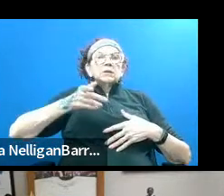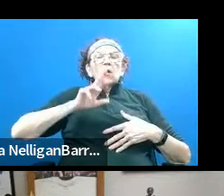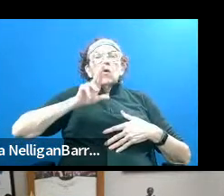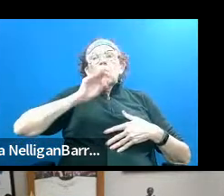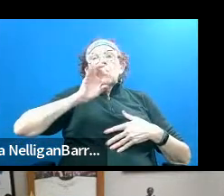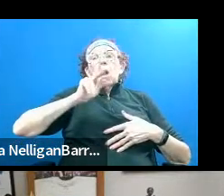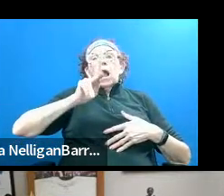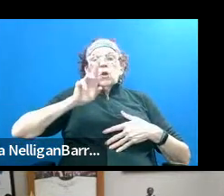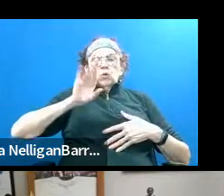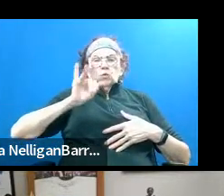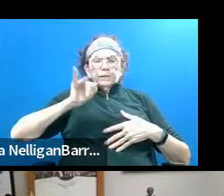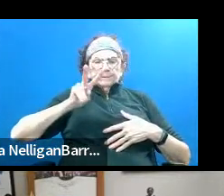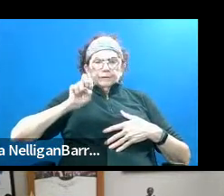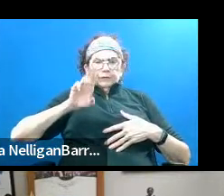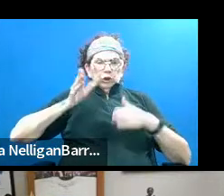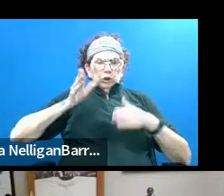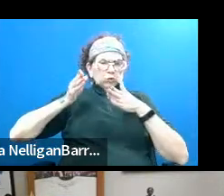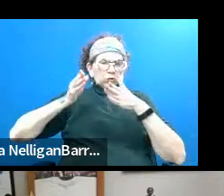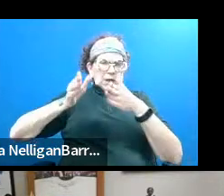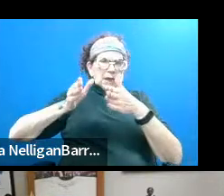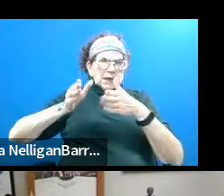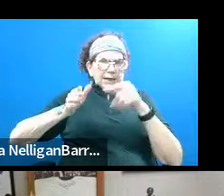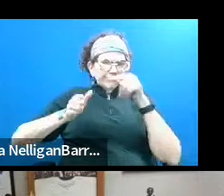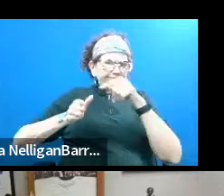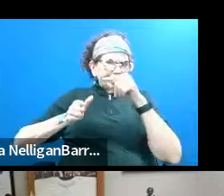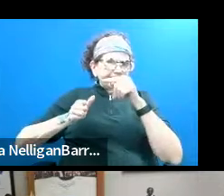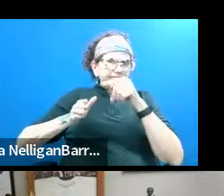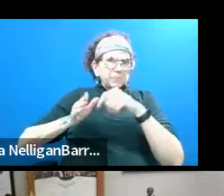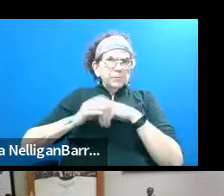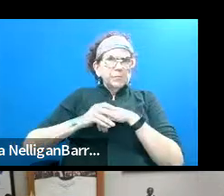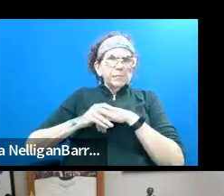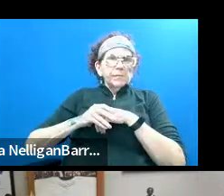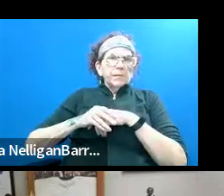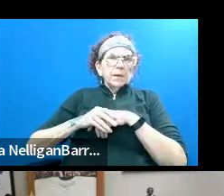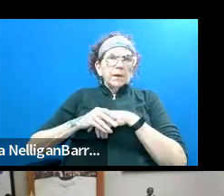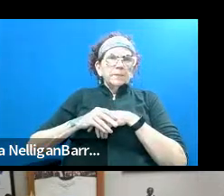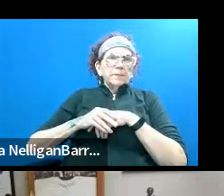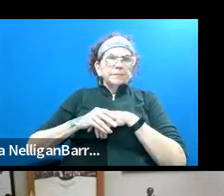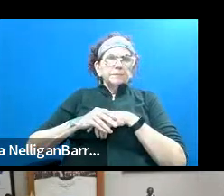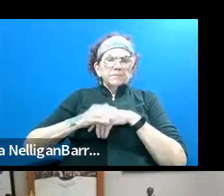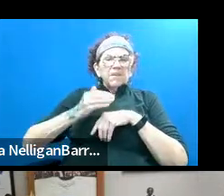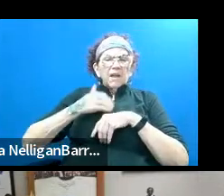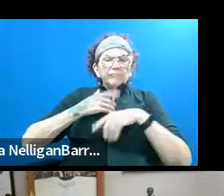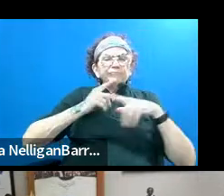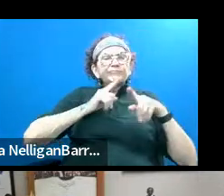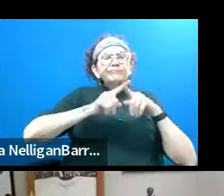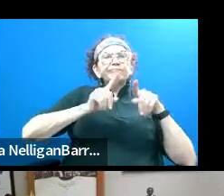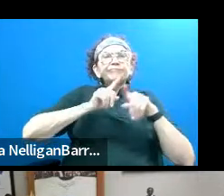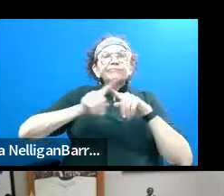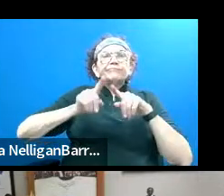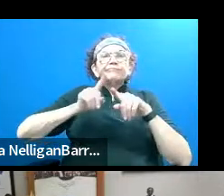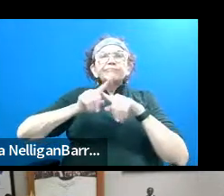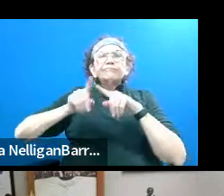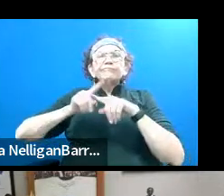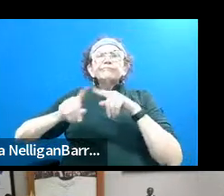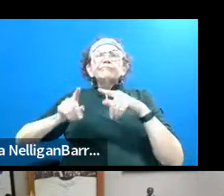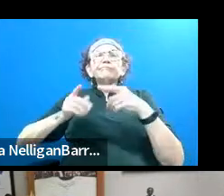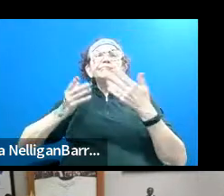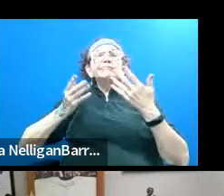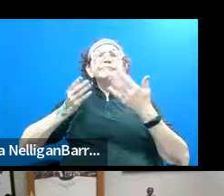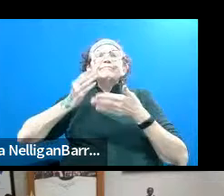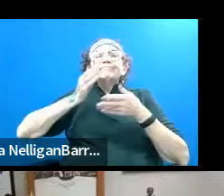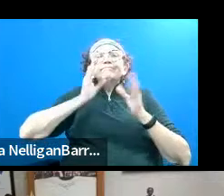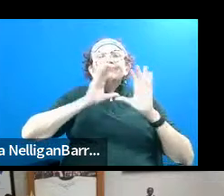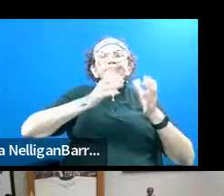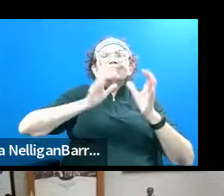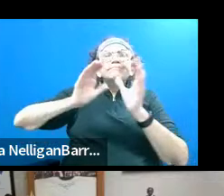a number of elements to it. I'm not sure, Heidi, Ms. Zimmermeyer, you know I can say your